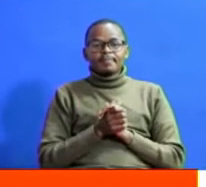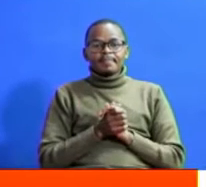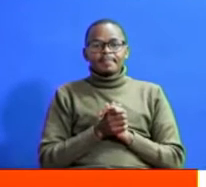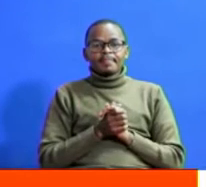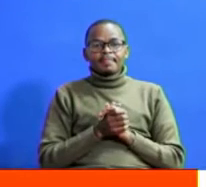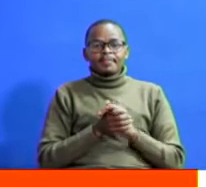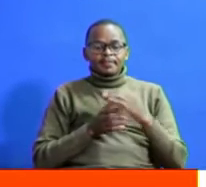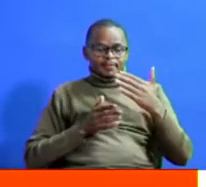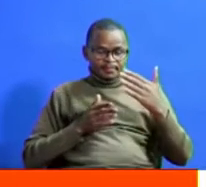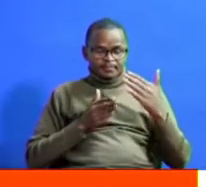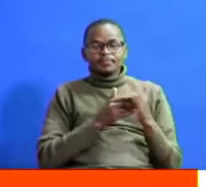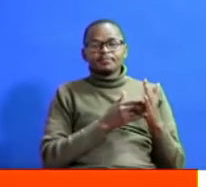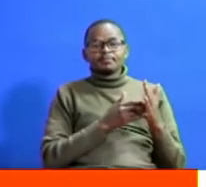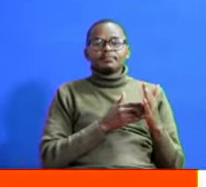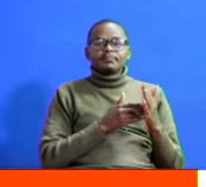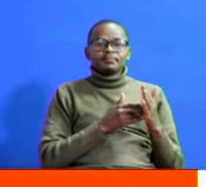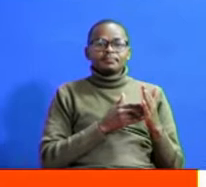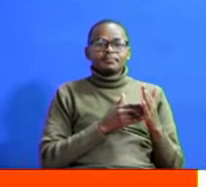cease